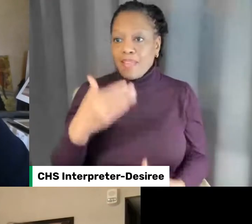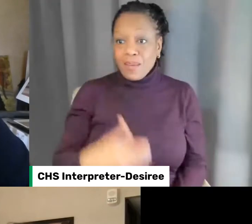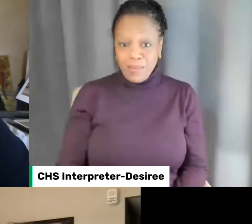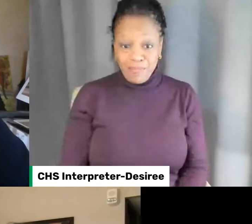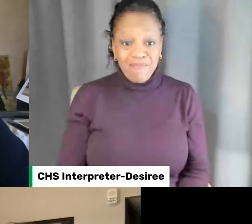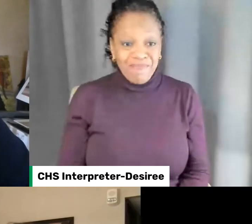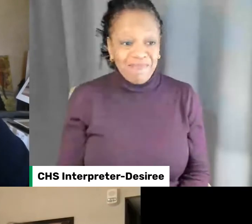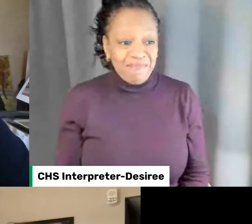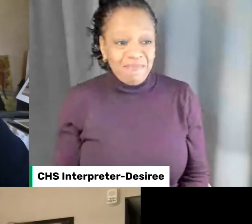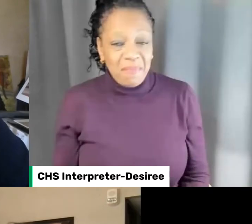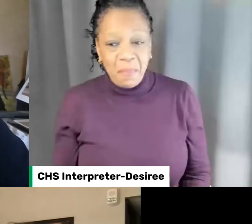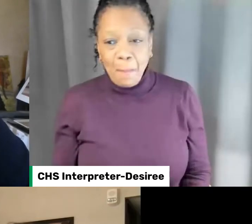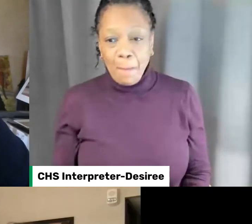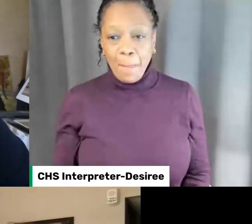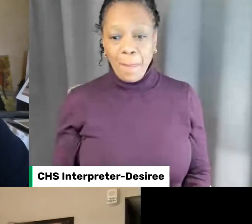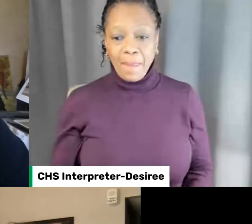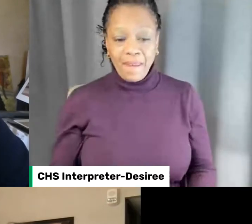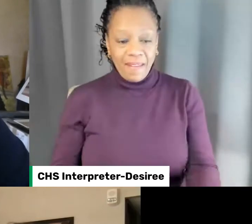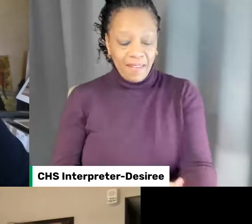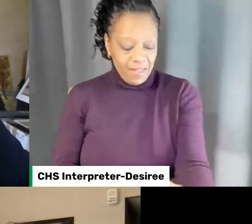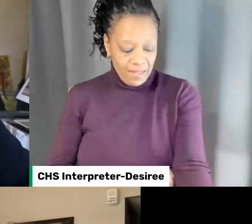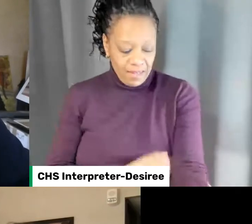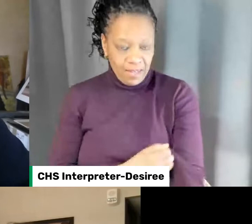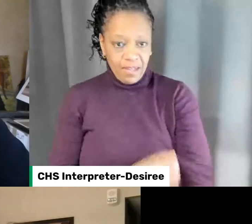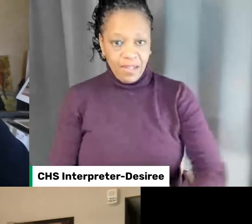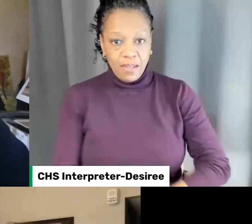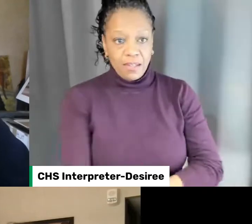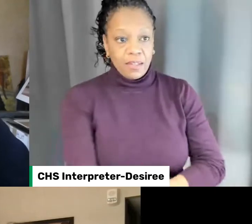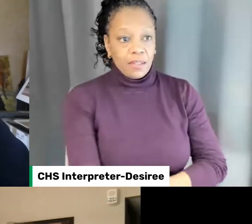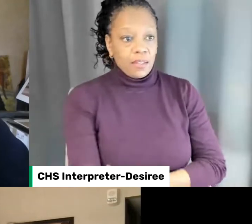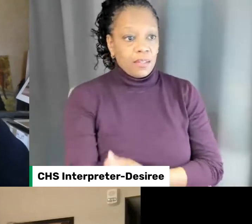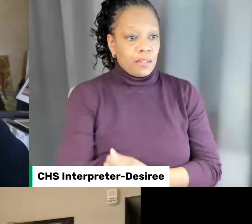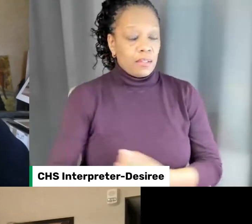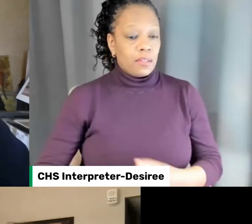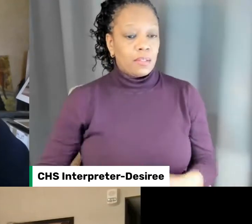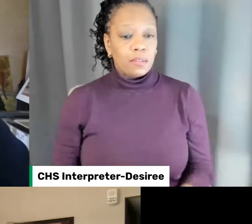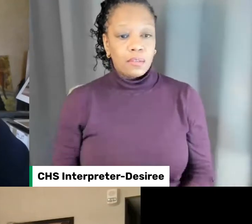Great. And well, I guess I'll ask this while we're waiting.